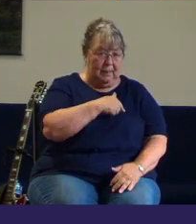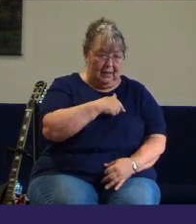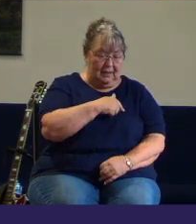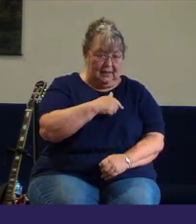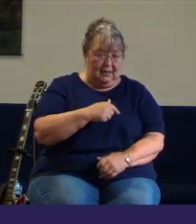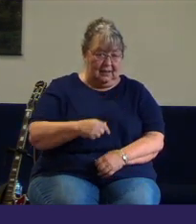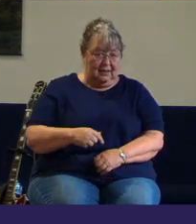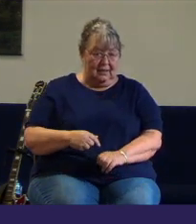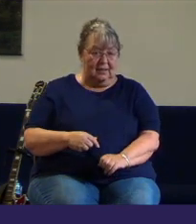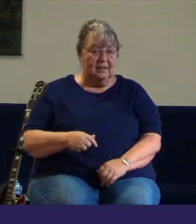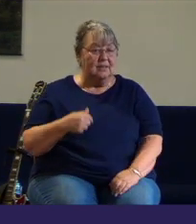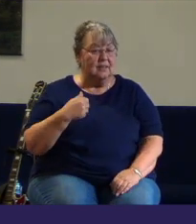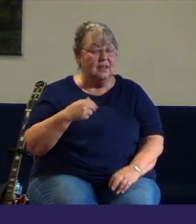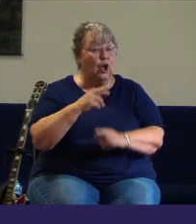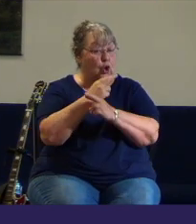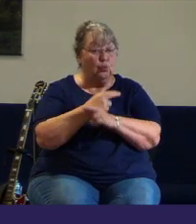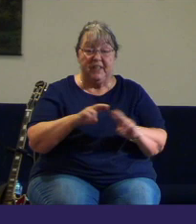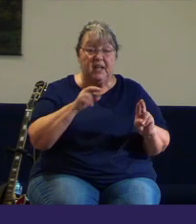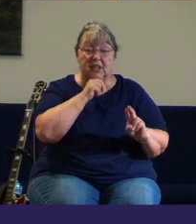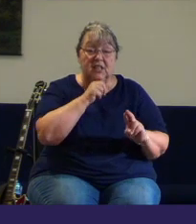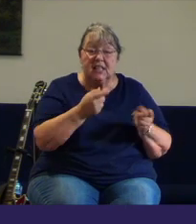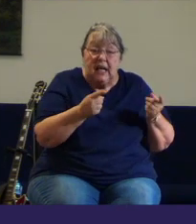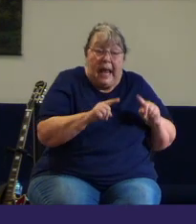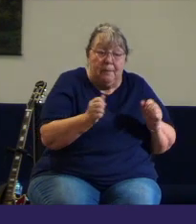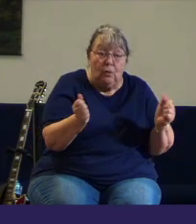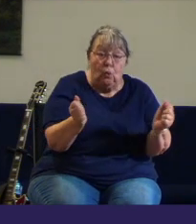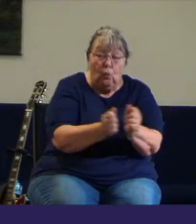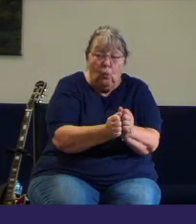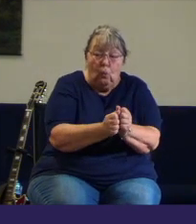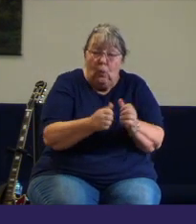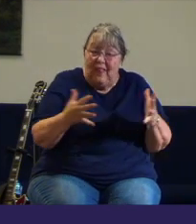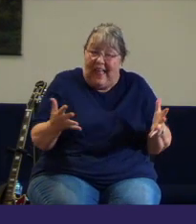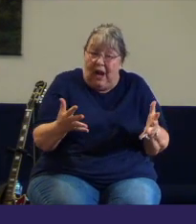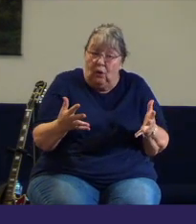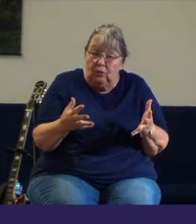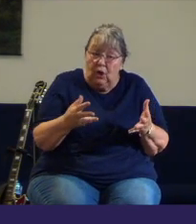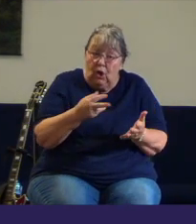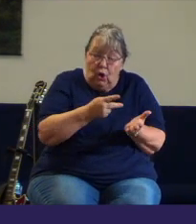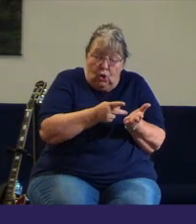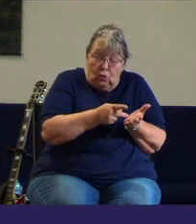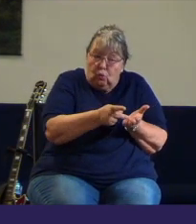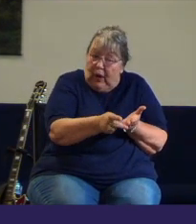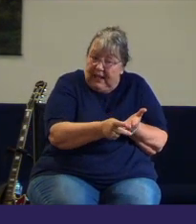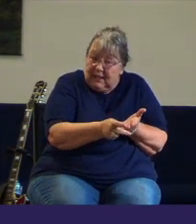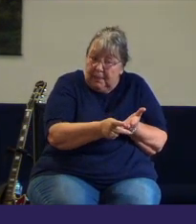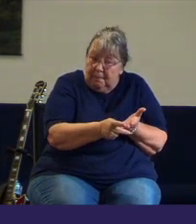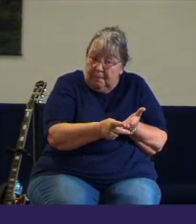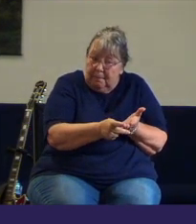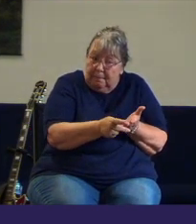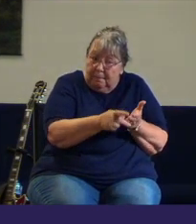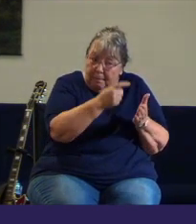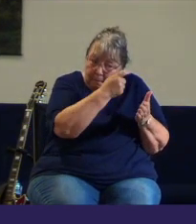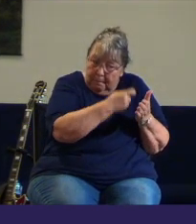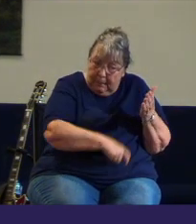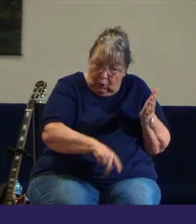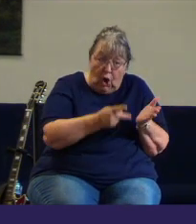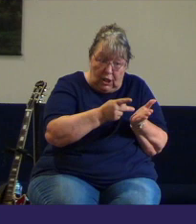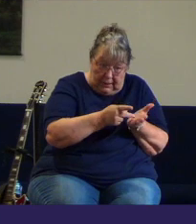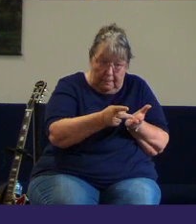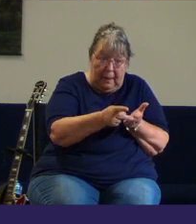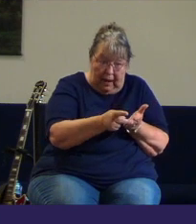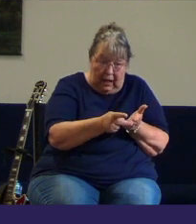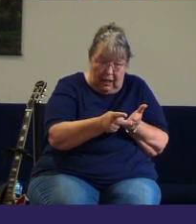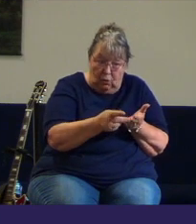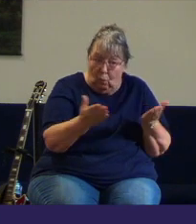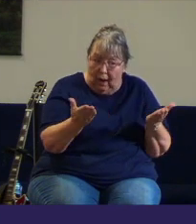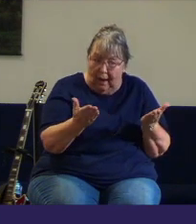that redemption doesn't happen without the ransom. The ransom had to be first. It was a price paid. And when that price